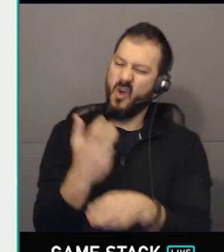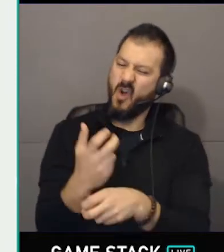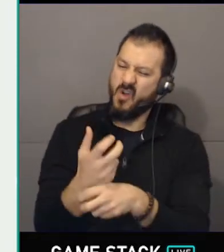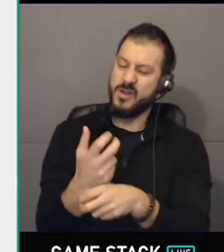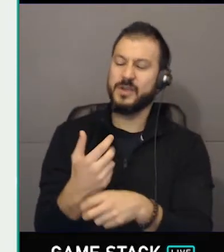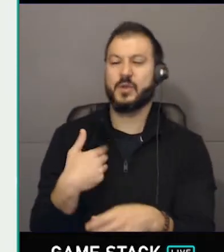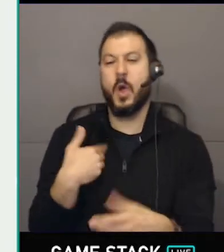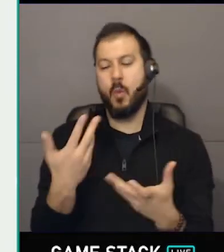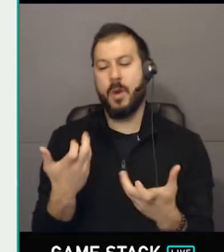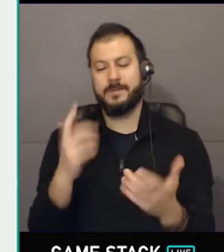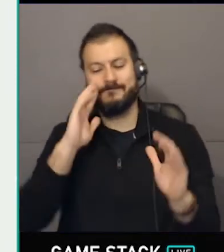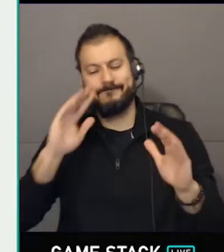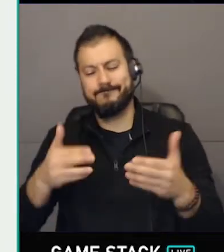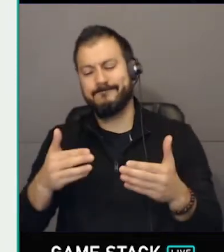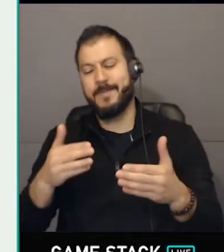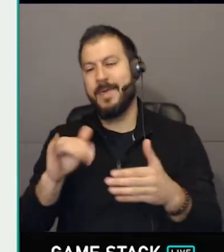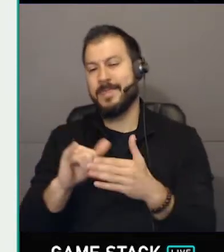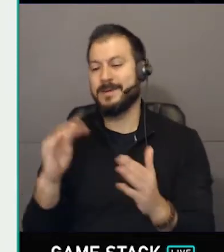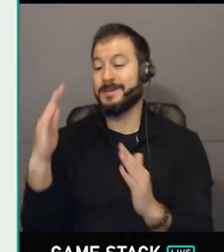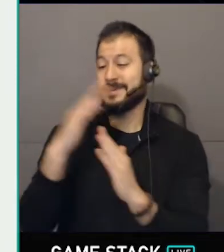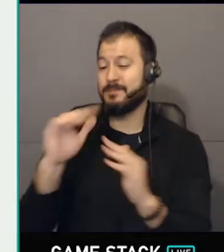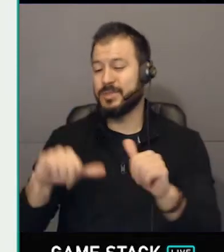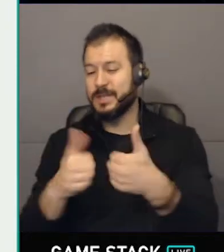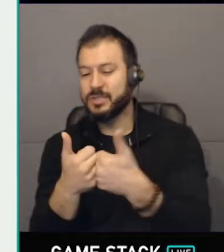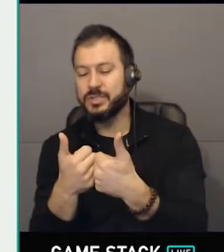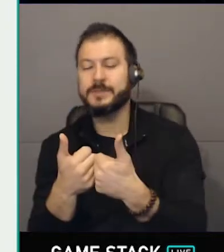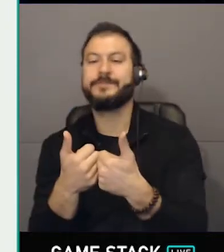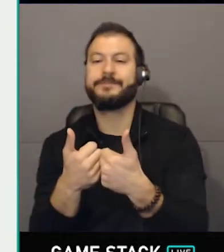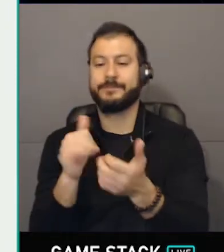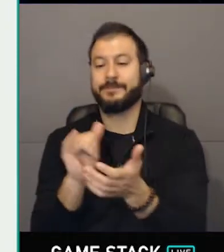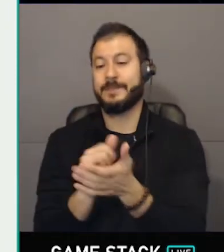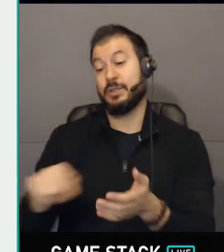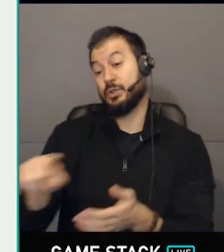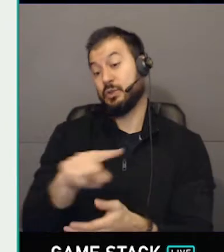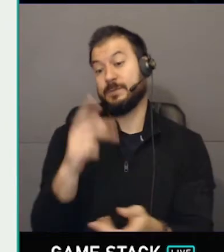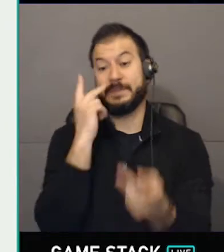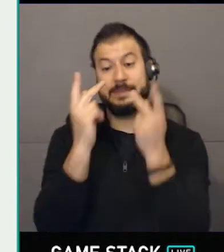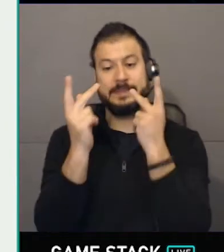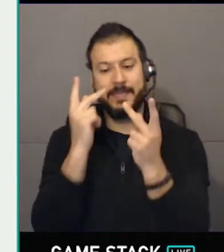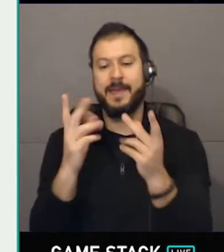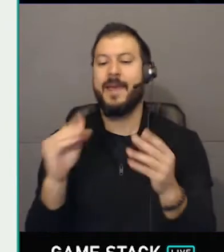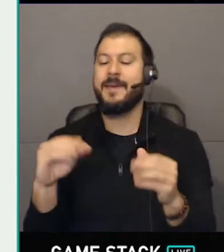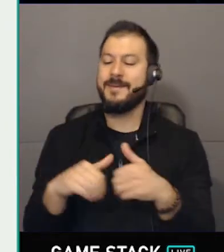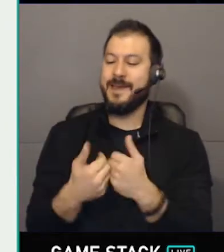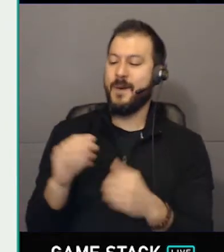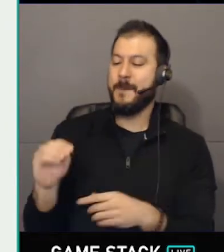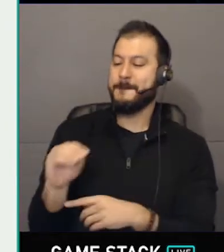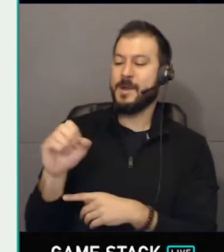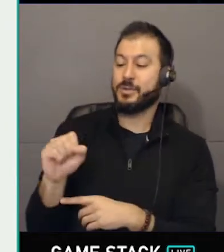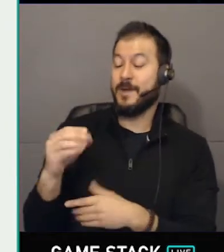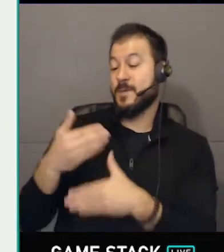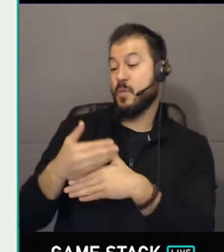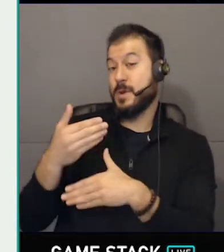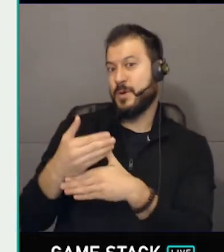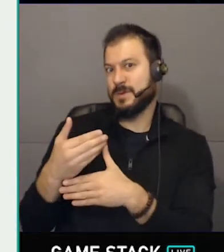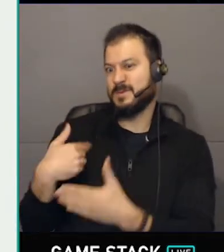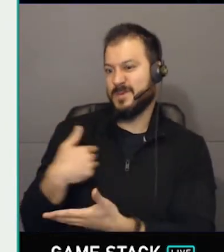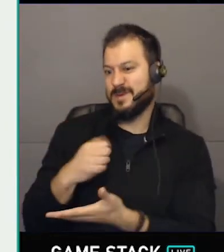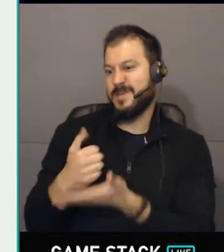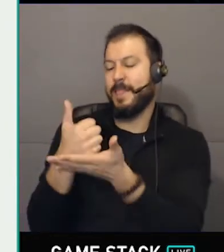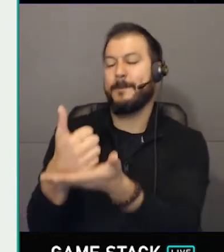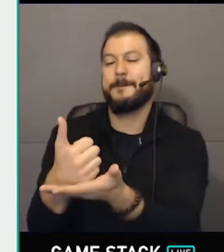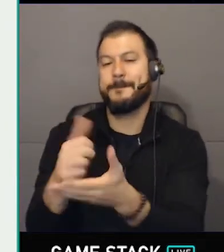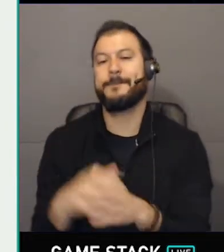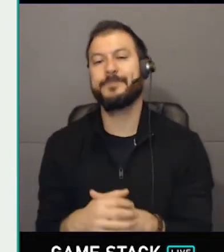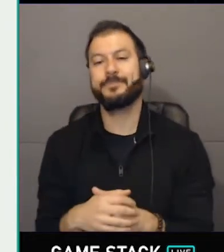in terms of the top challenges that you have been seeing and how Microsoft and Windows are helping. First,